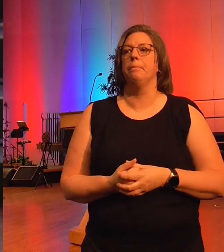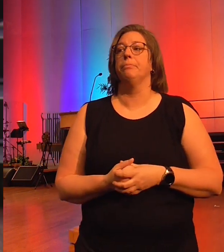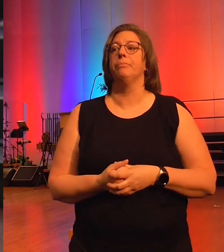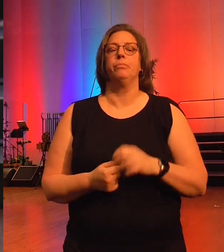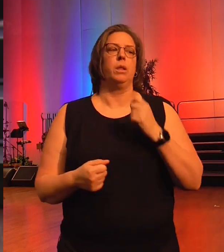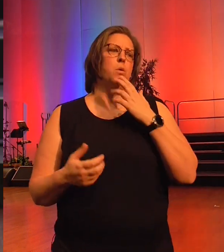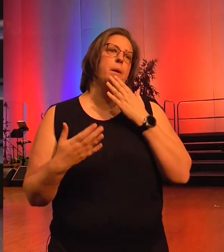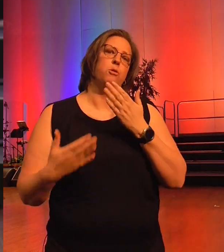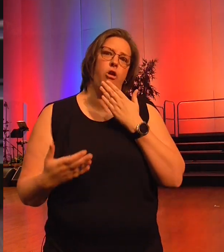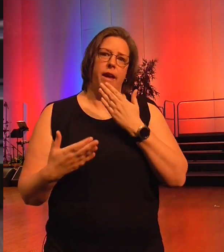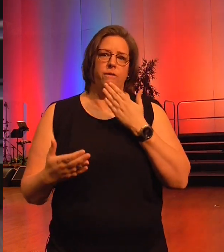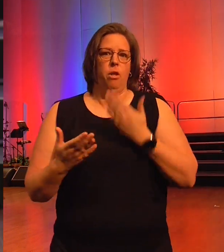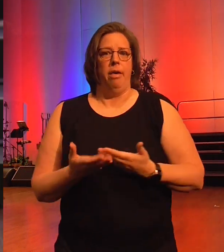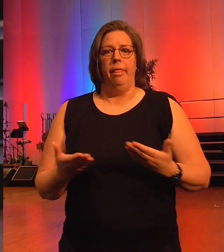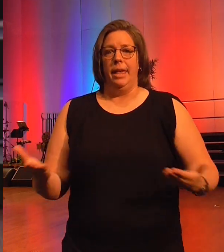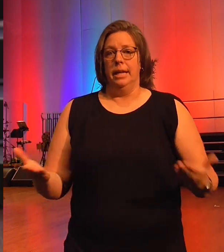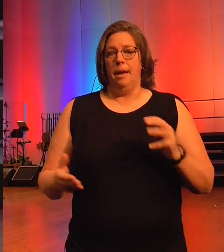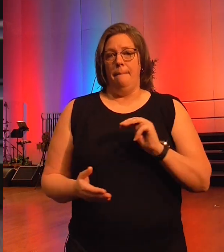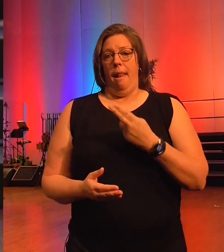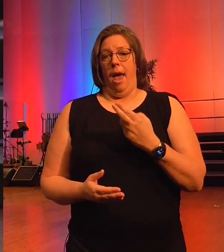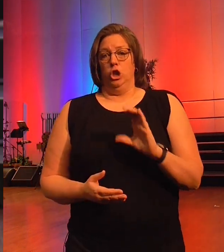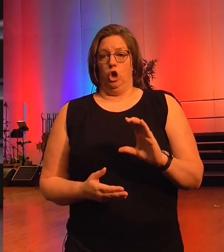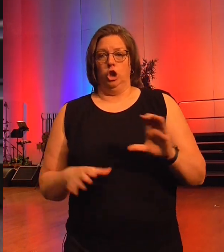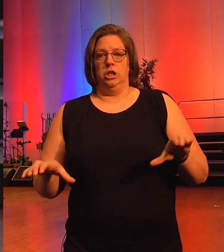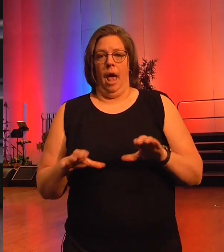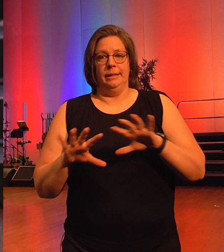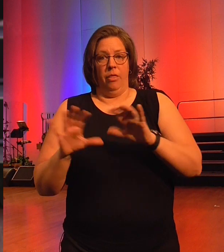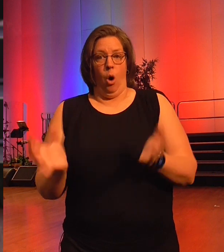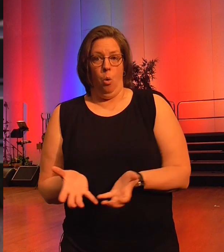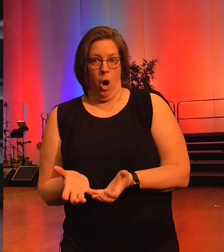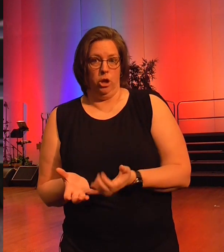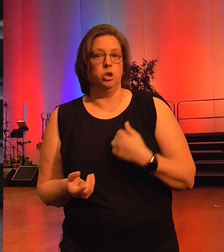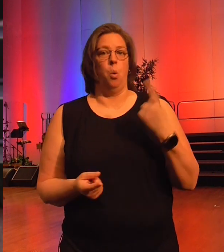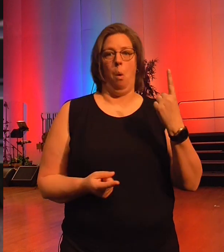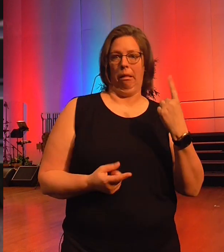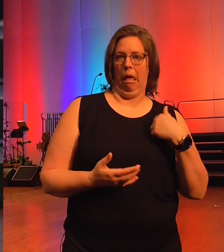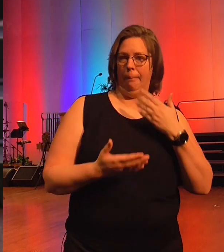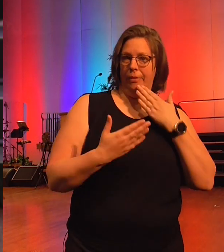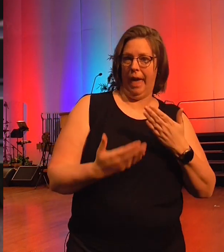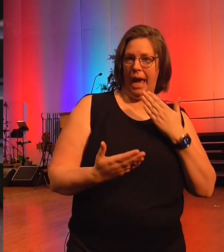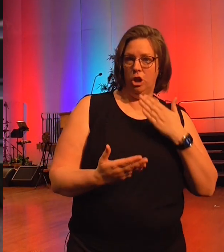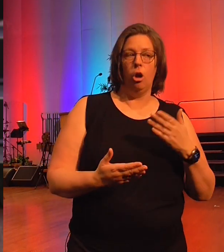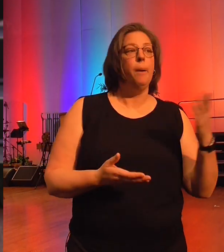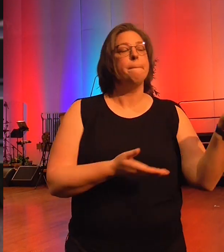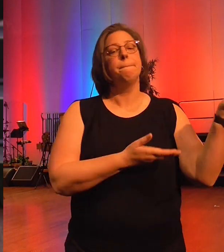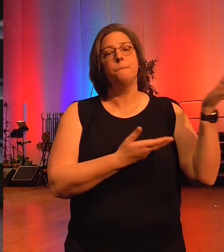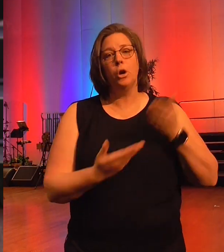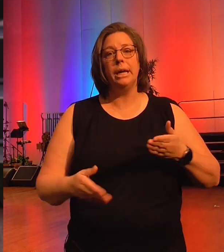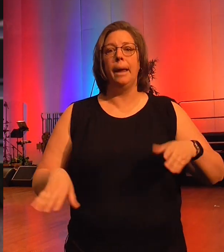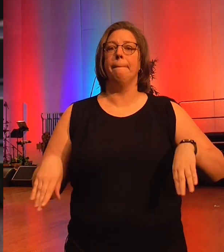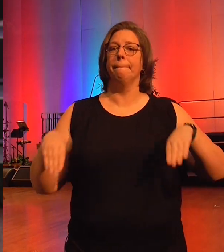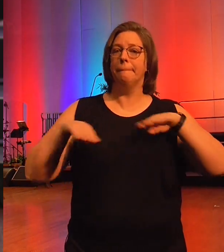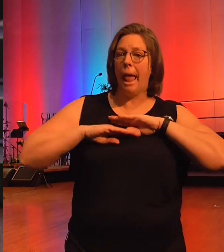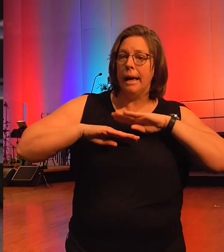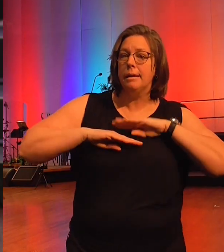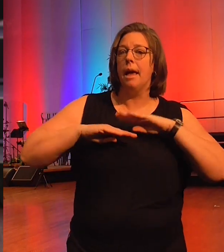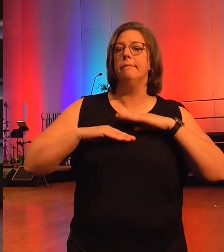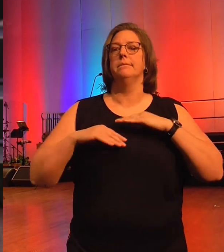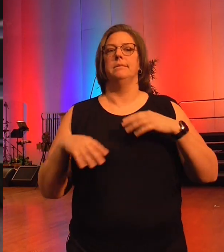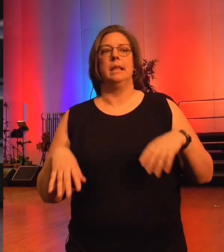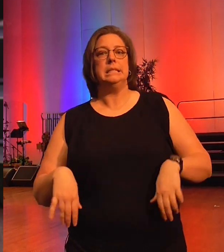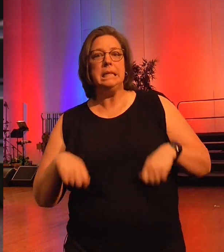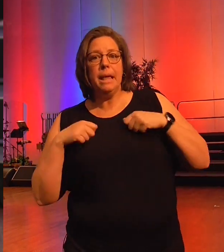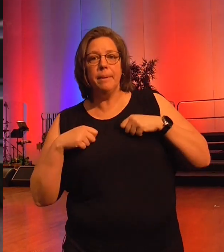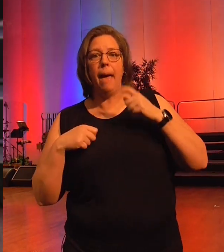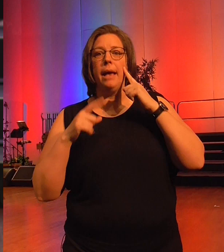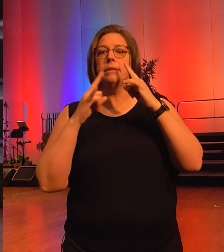for all the things that Mile High Church does in the world. One thing I wanted to thank everyone for is bringing those blankets and sleeping bags and tents for the big bin